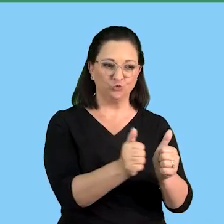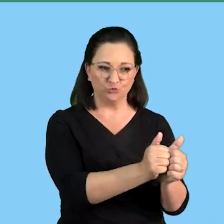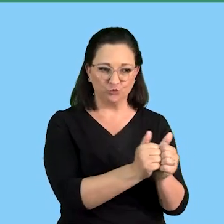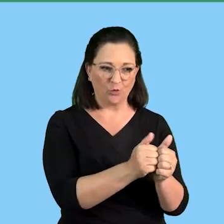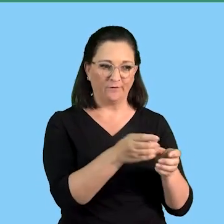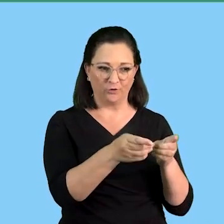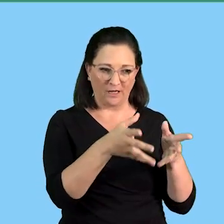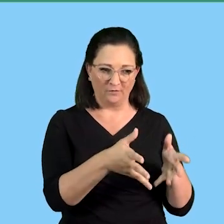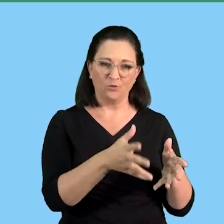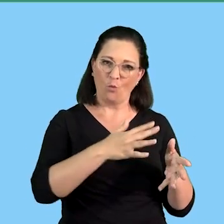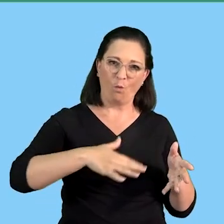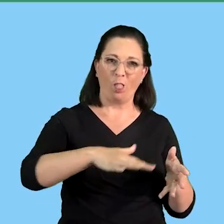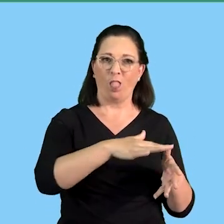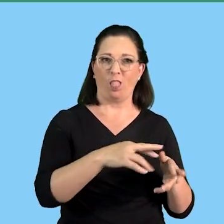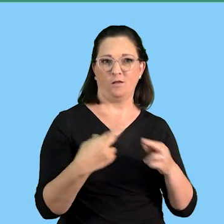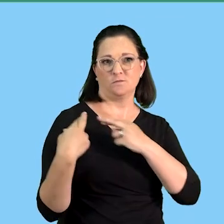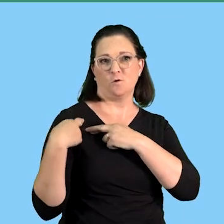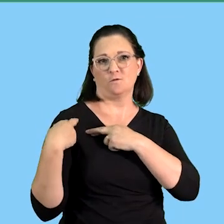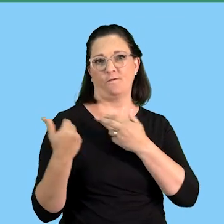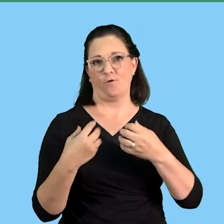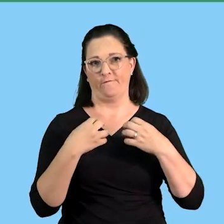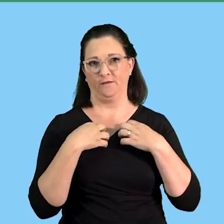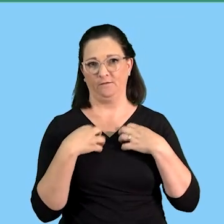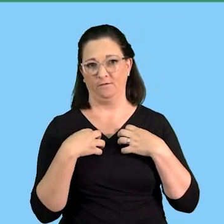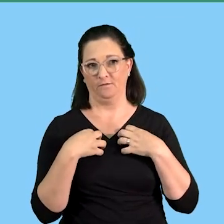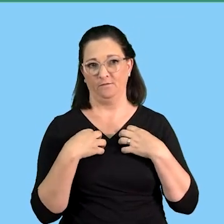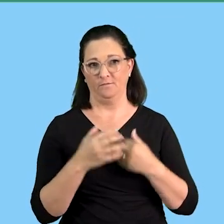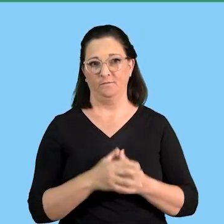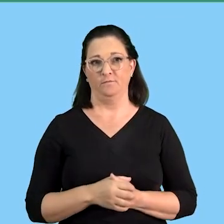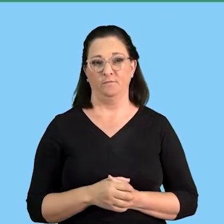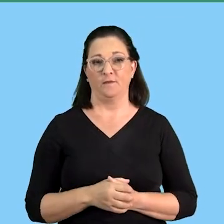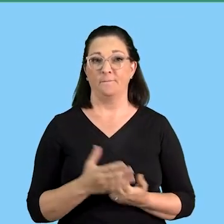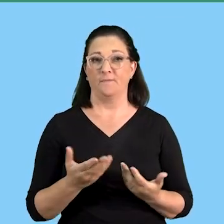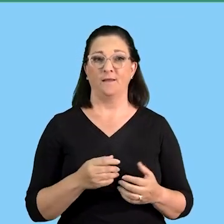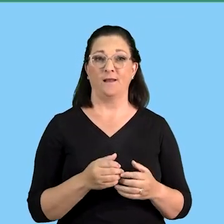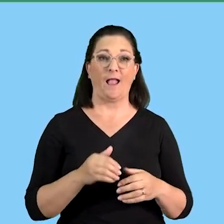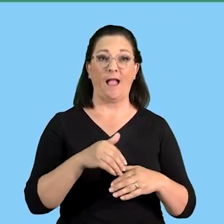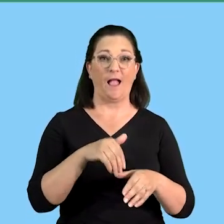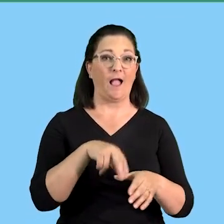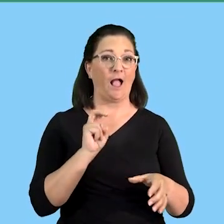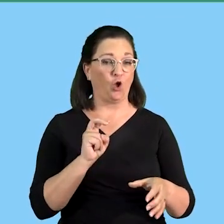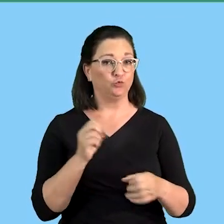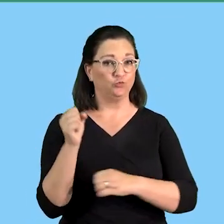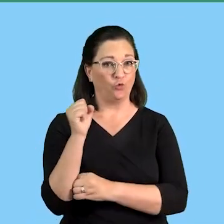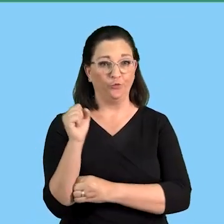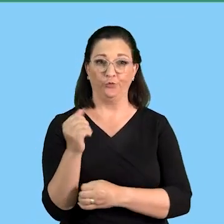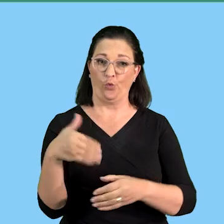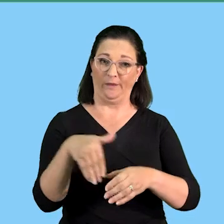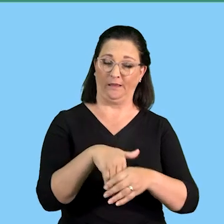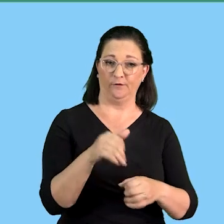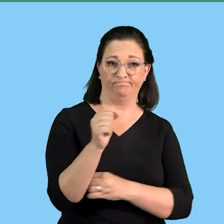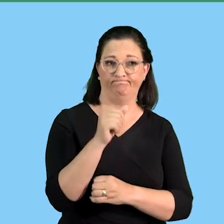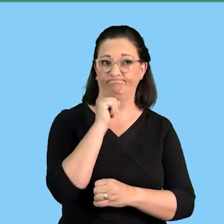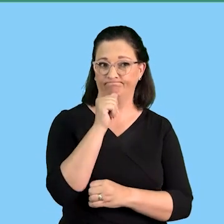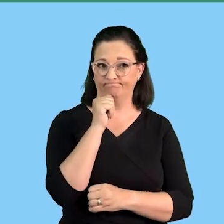of the business, even if they are no longer or they are long out of the office. And then the memorandum of incorporation